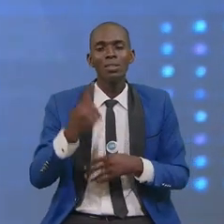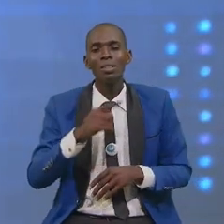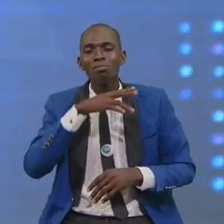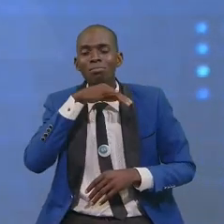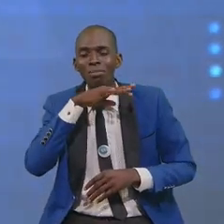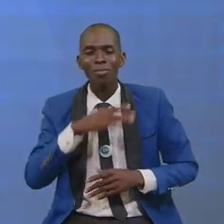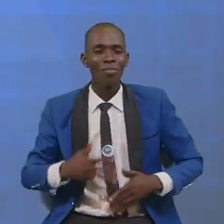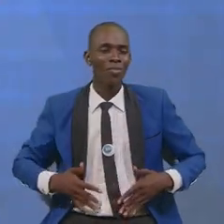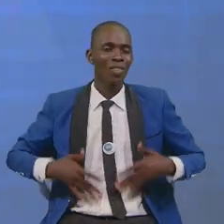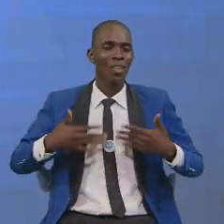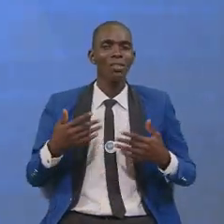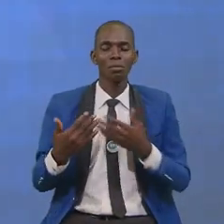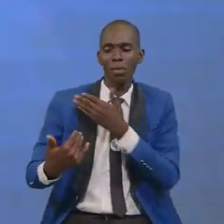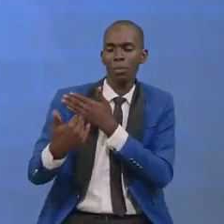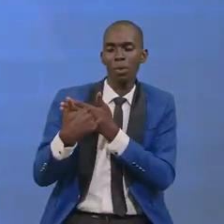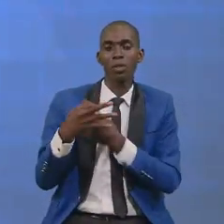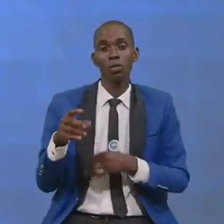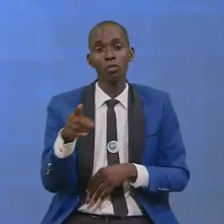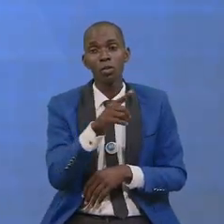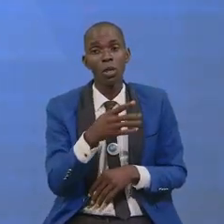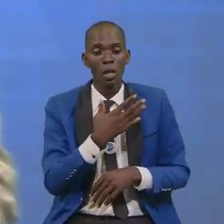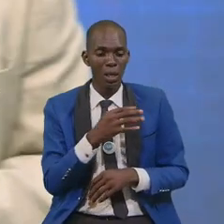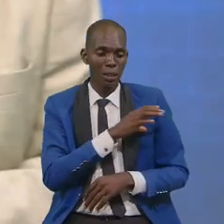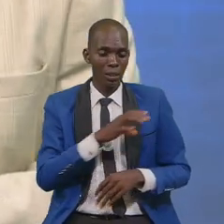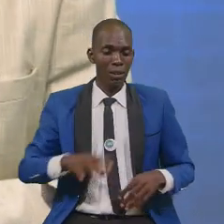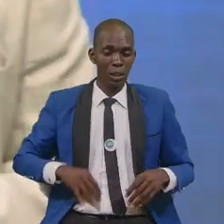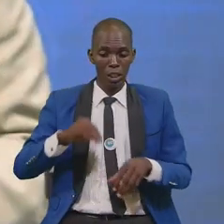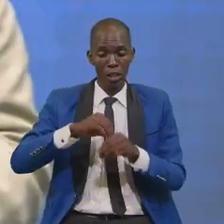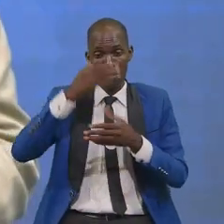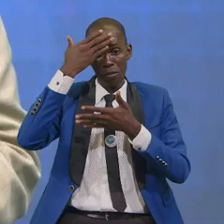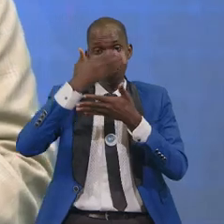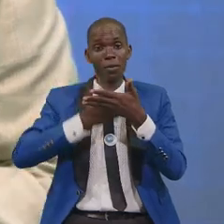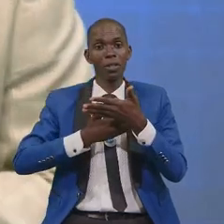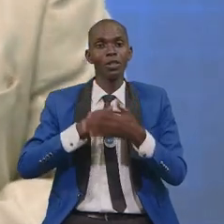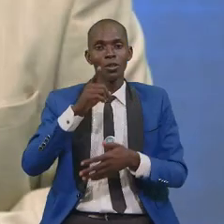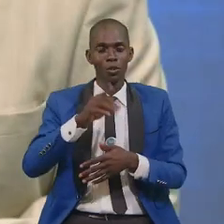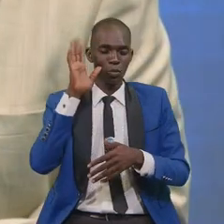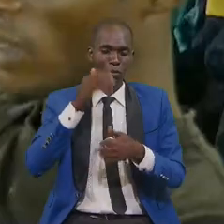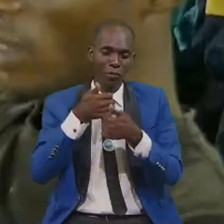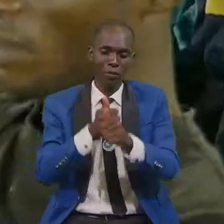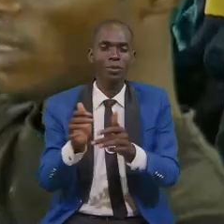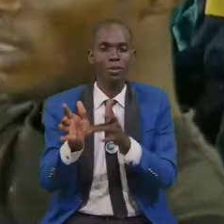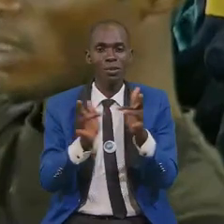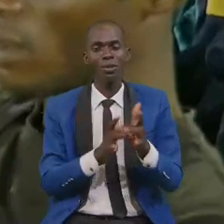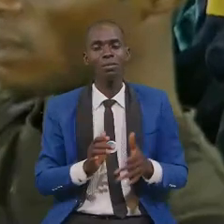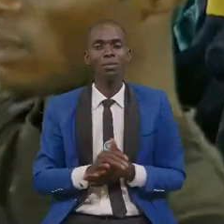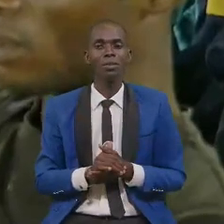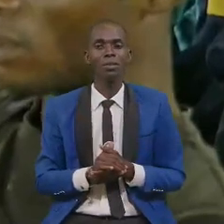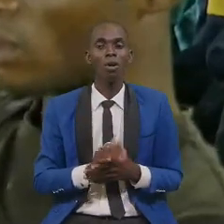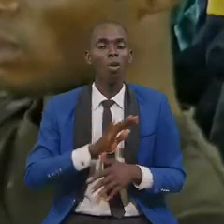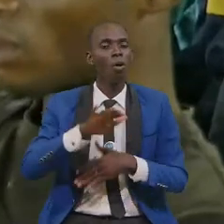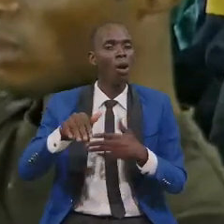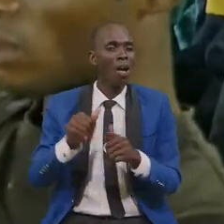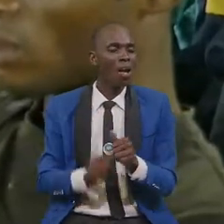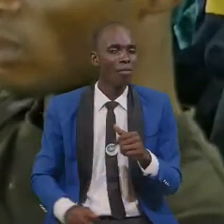life behind you, and Christ in front, you will follow Jesus. All the days of